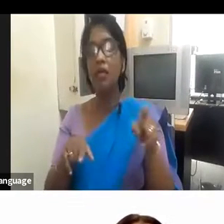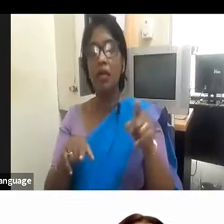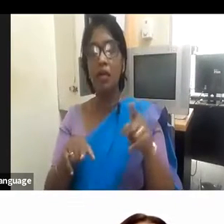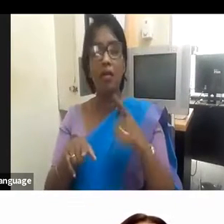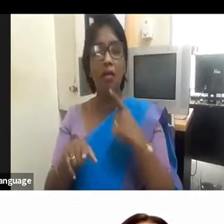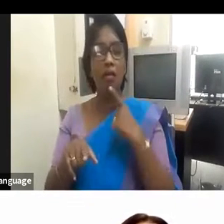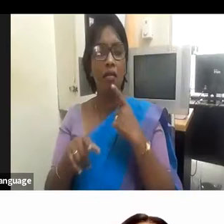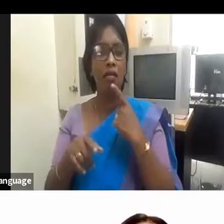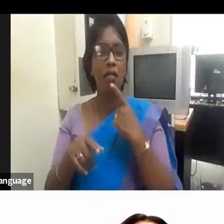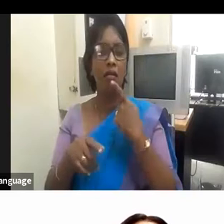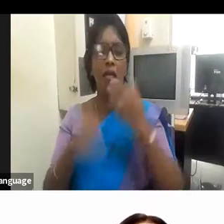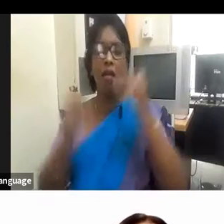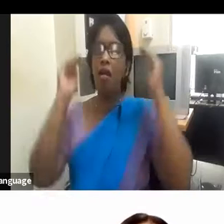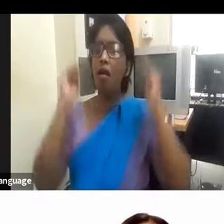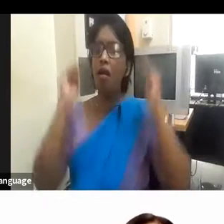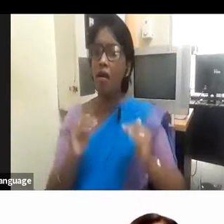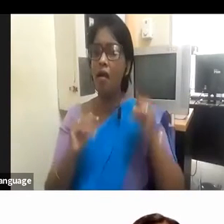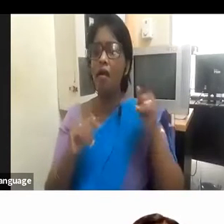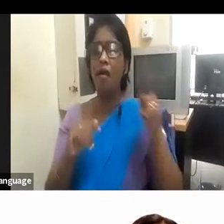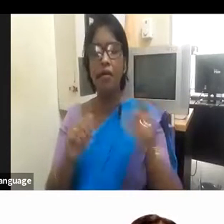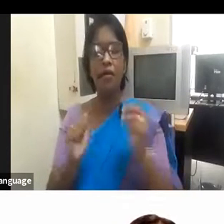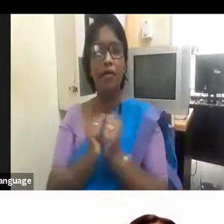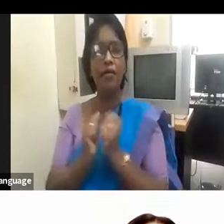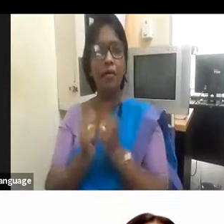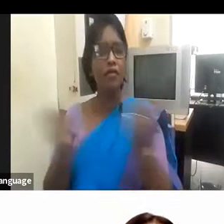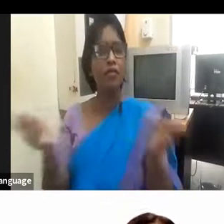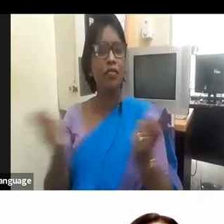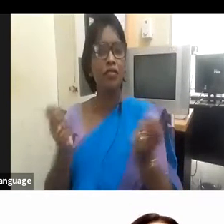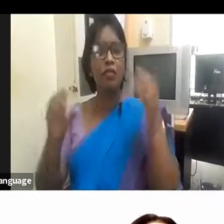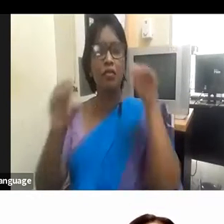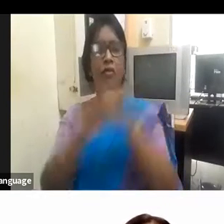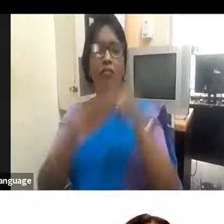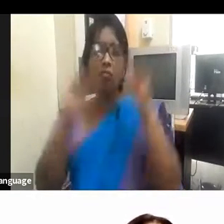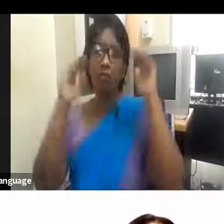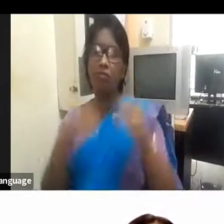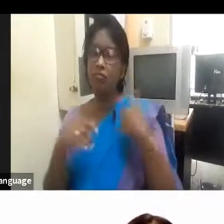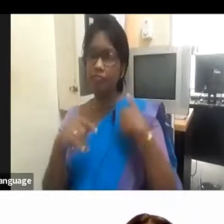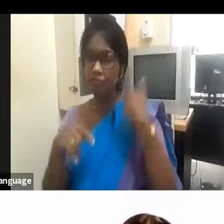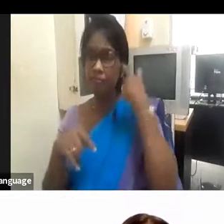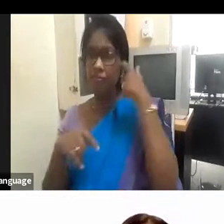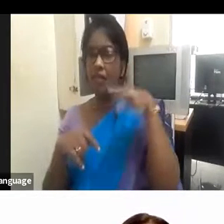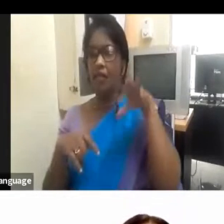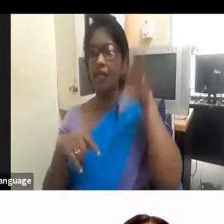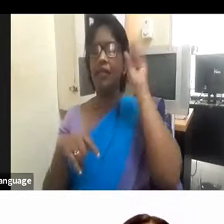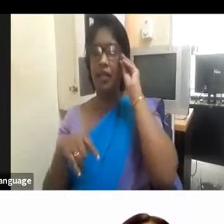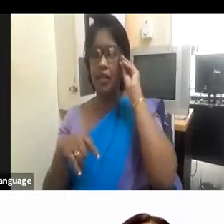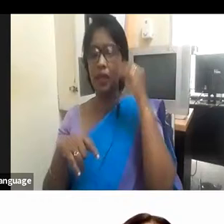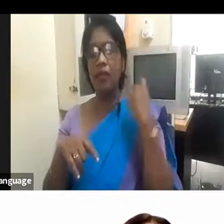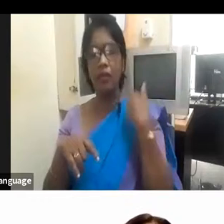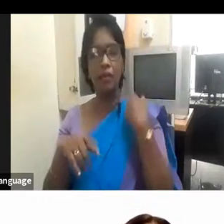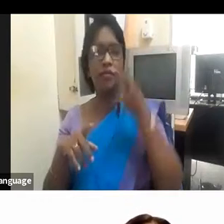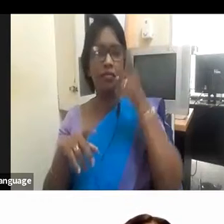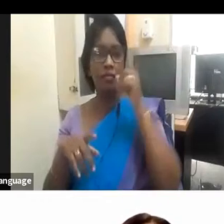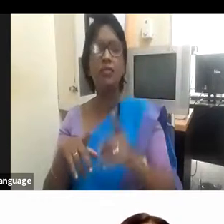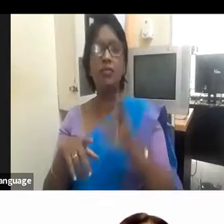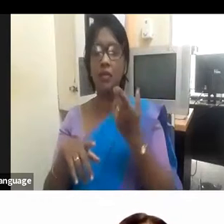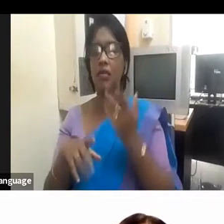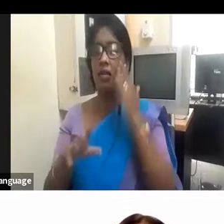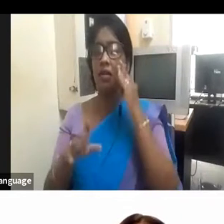we understood that we cannot ignore the 50% of the population and